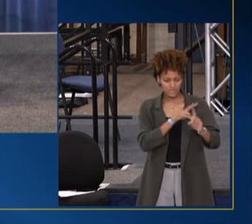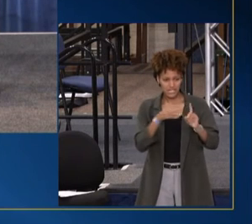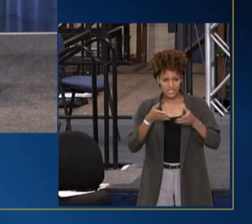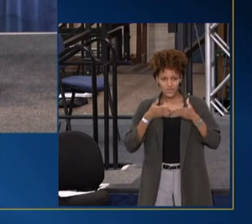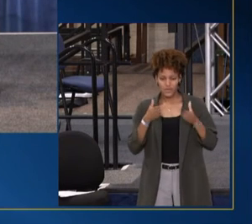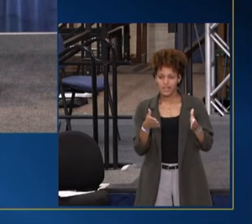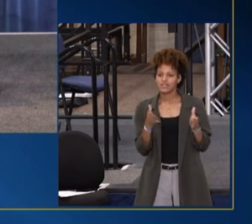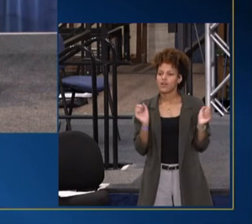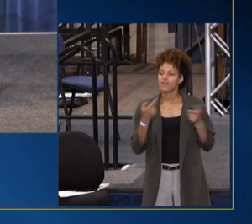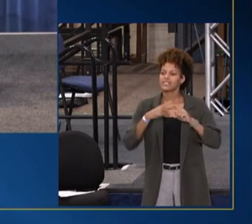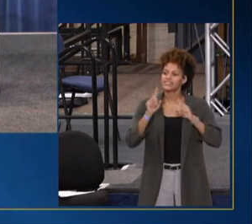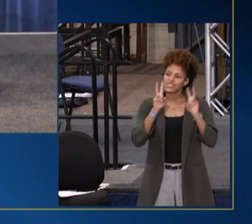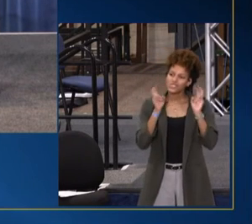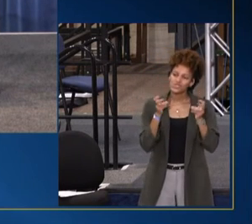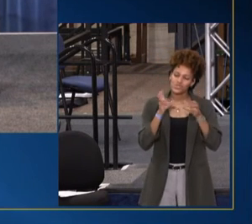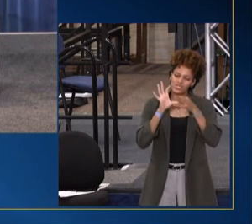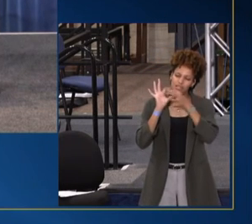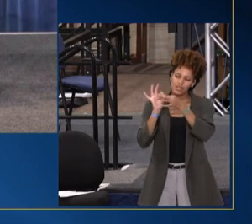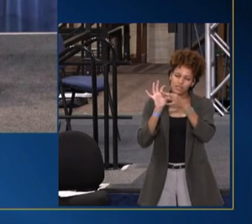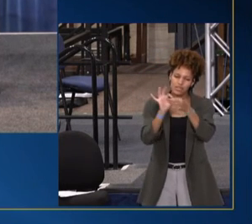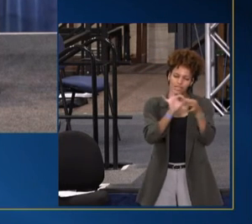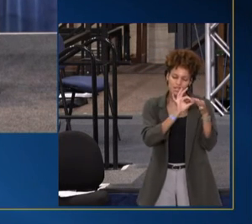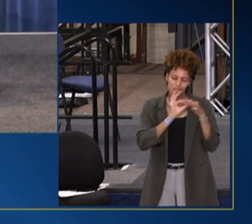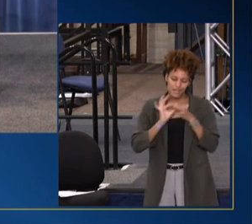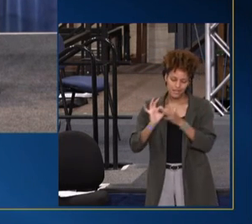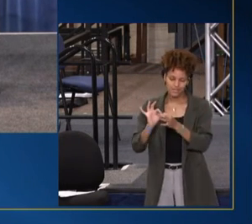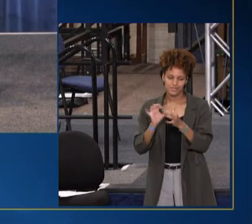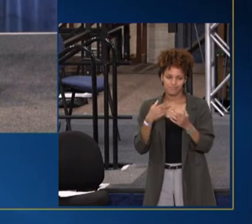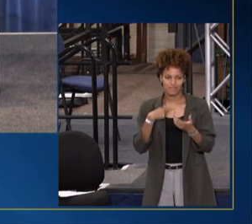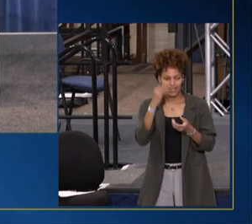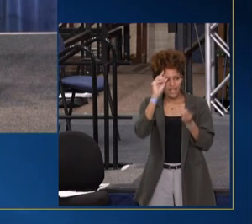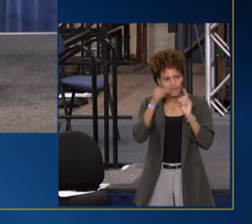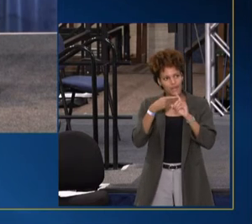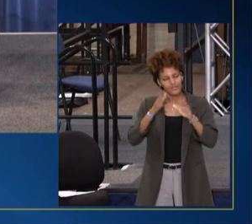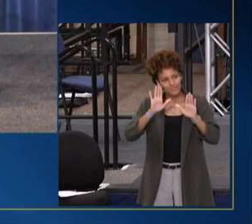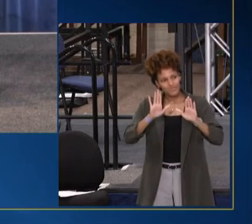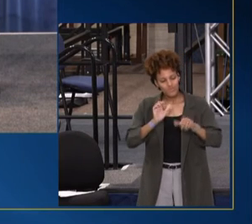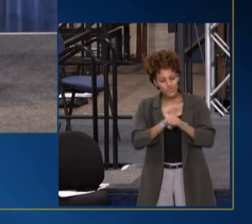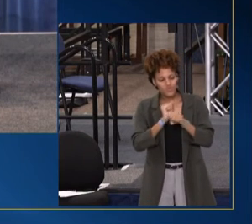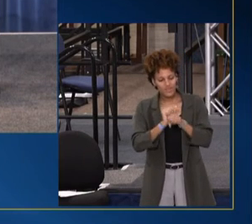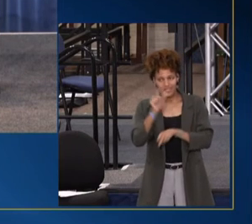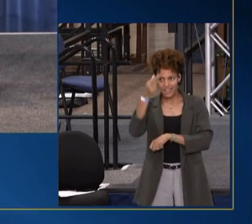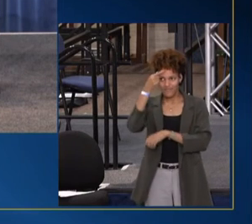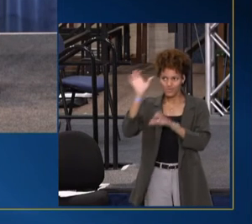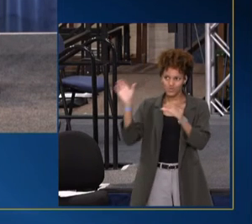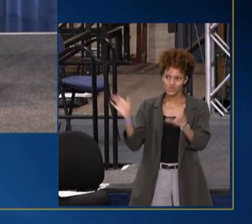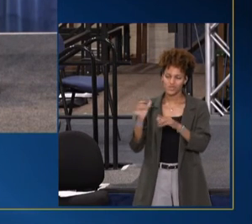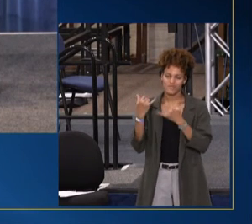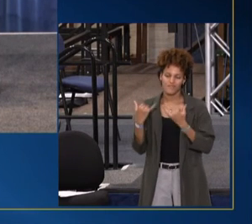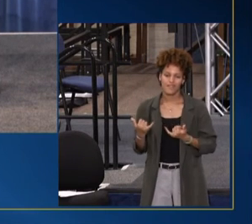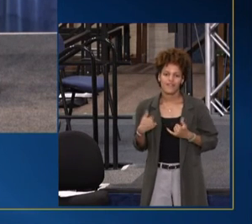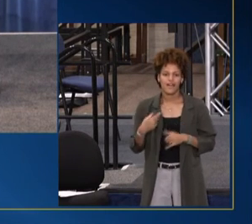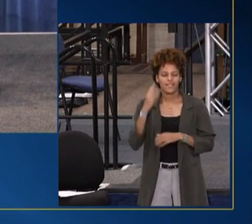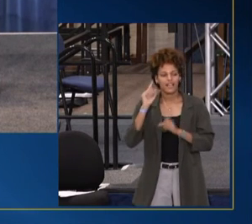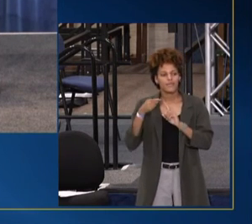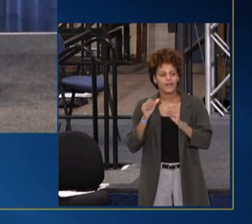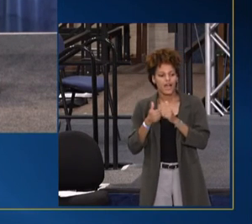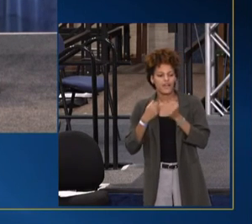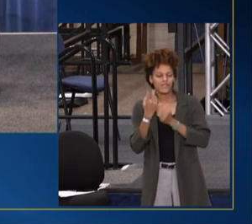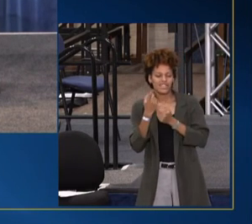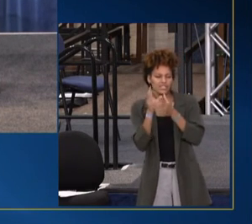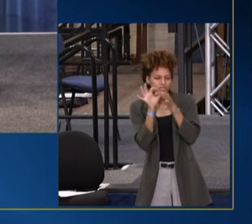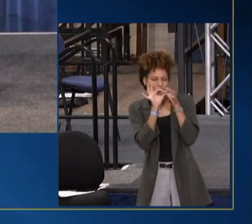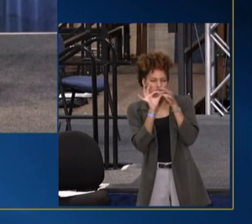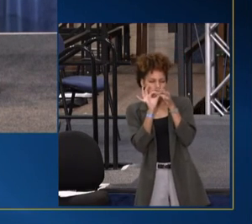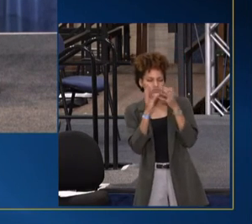issues are connected. So when I think about the great work that the government is doing, I think about how we're all